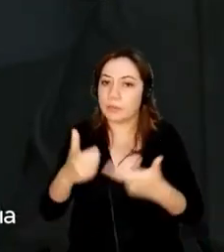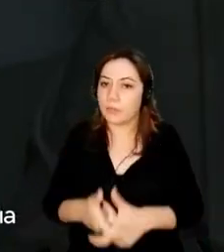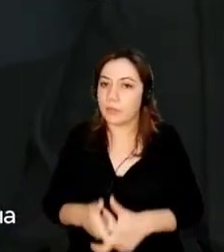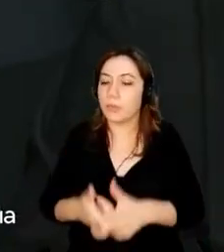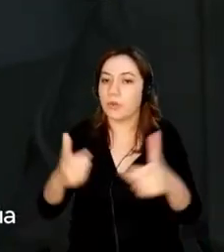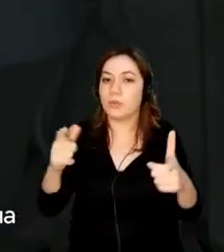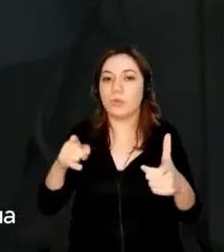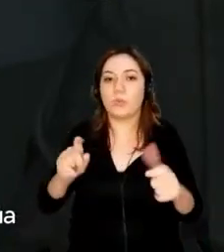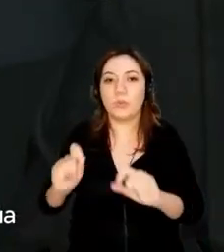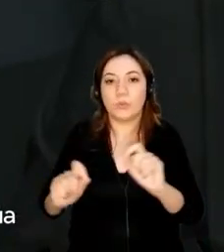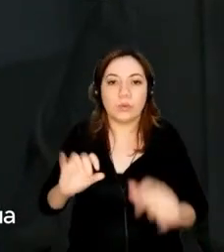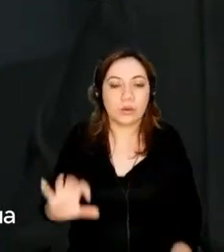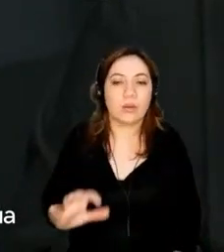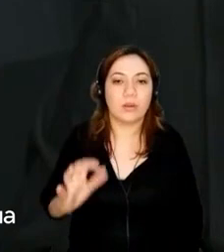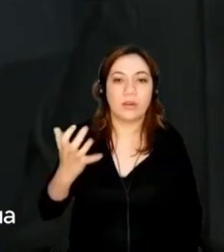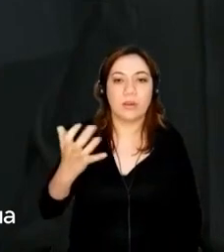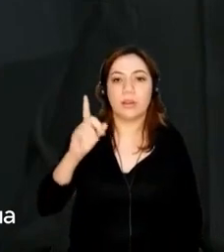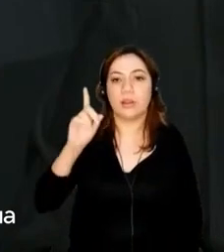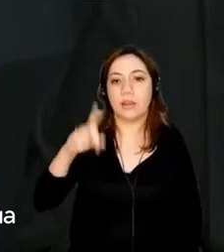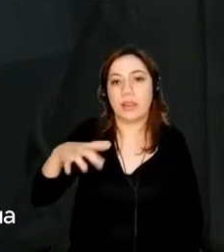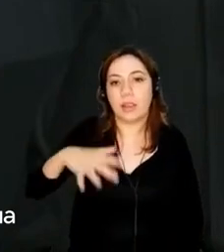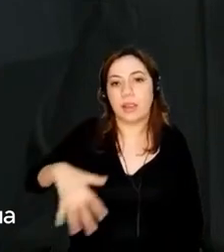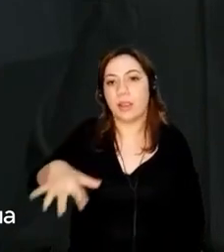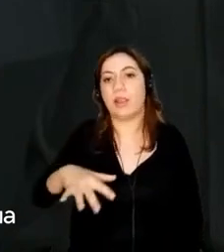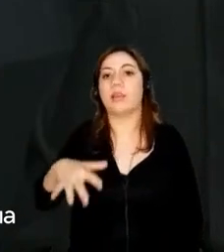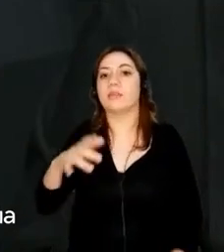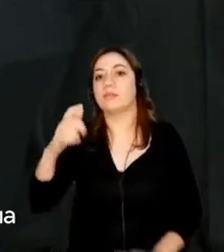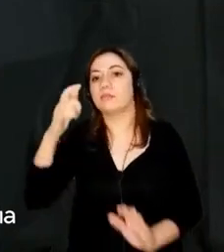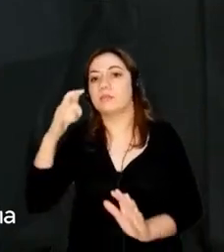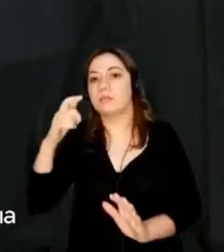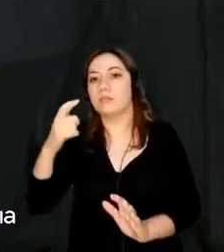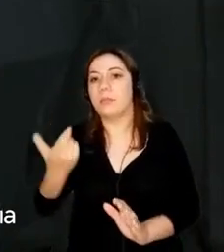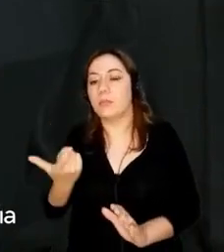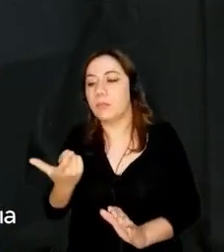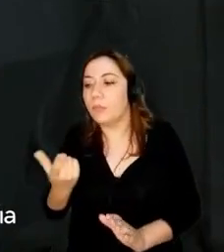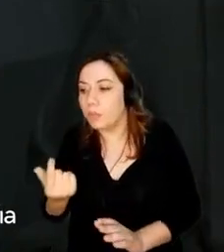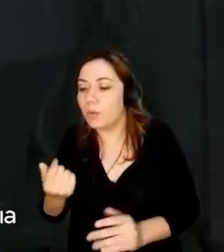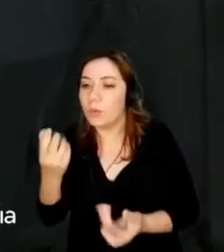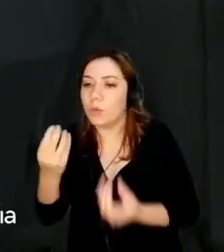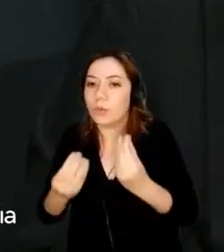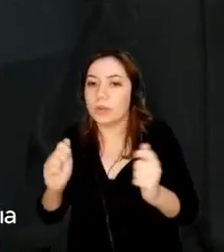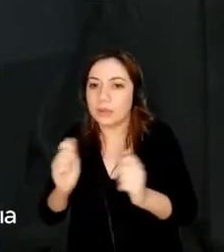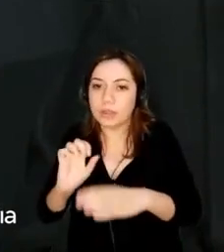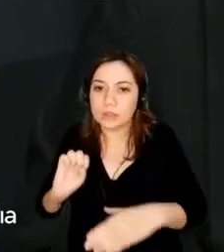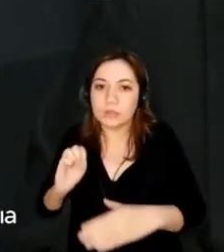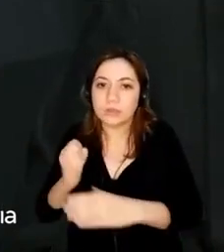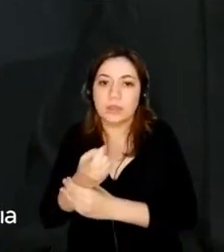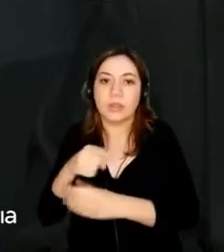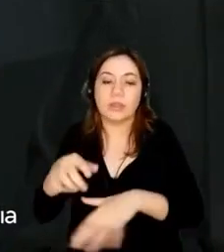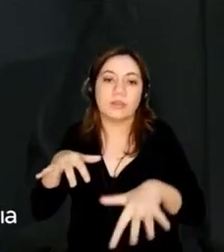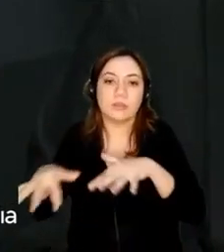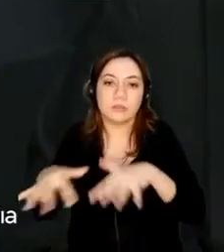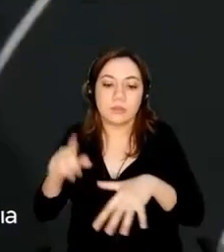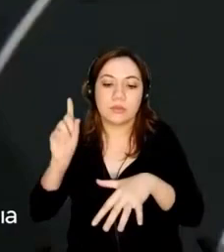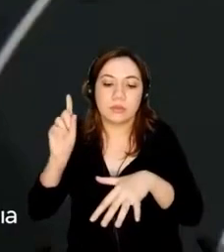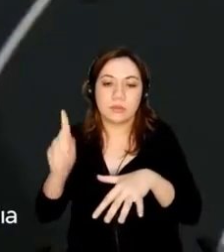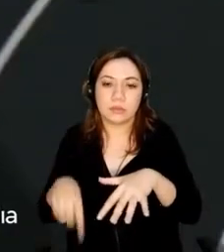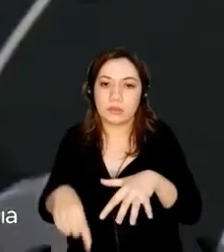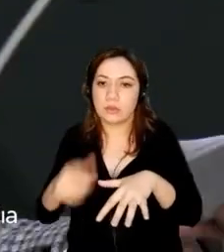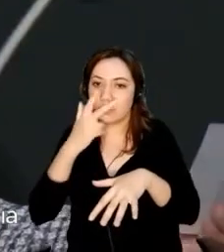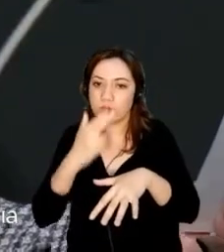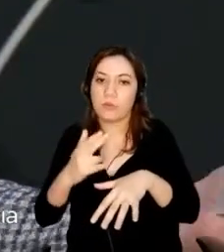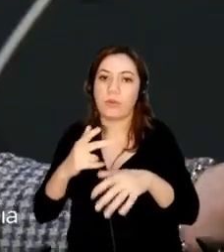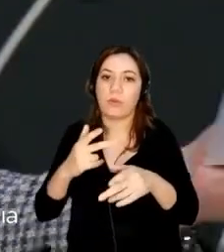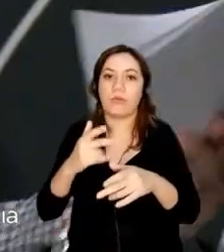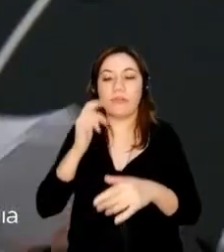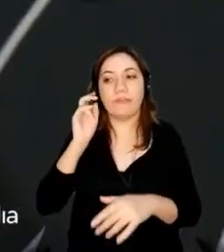in the area of money movement and how we can secure that flow and avoid some of the fraud that has occurred in the past. Awesome, thank you.